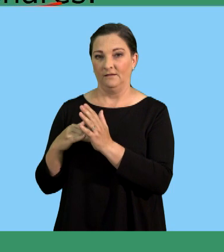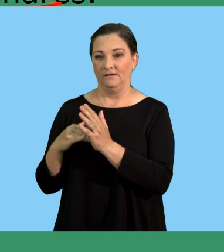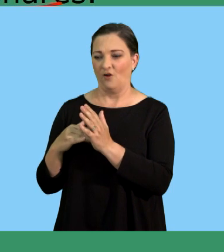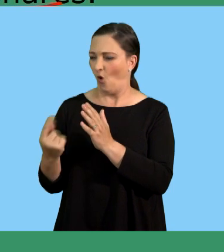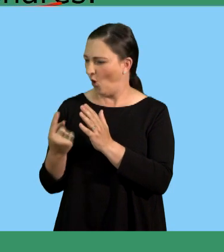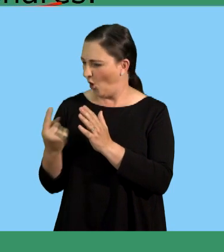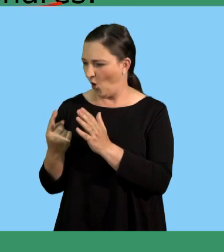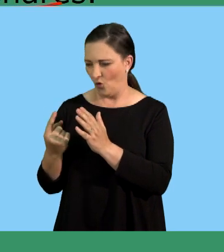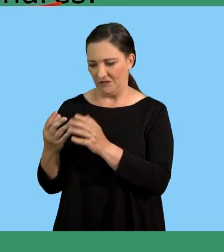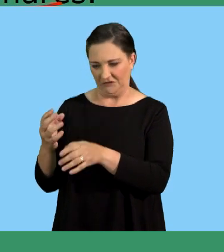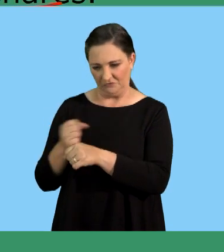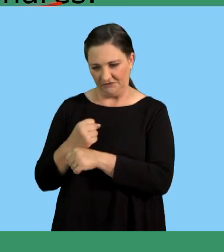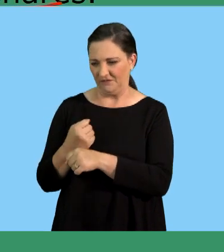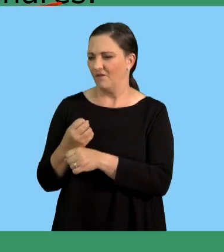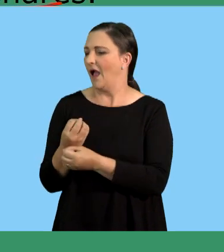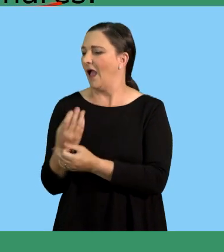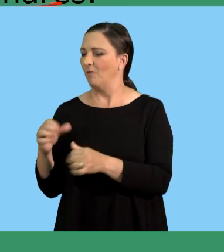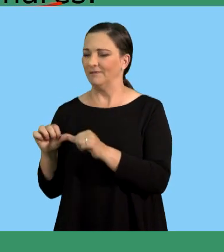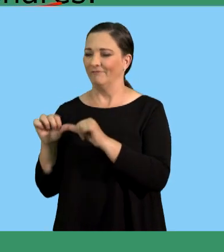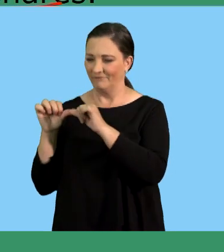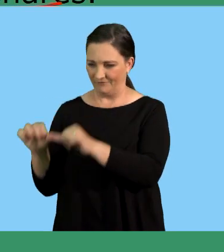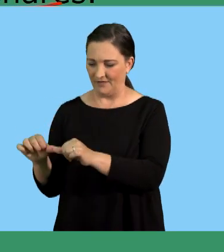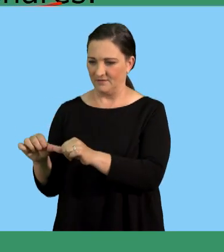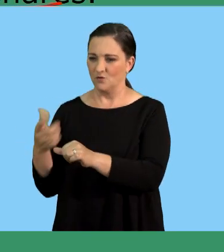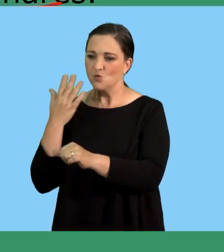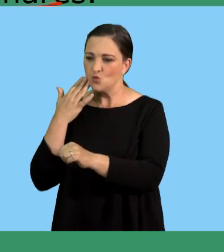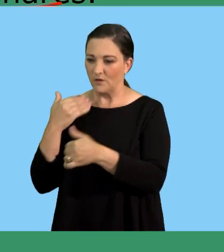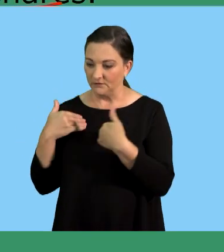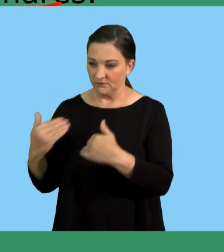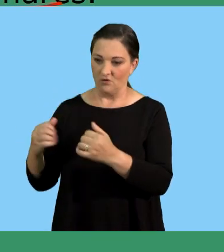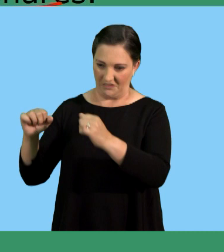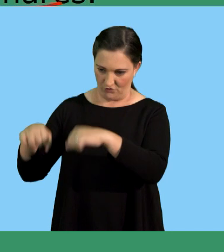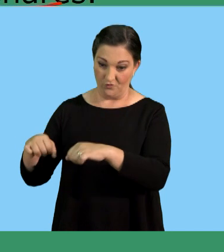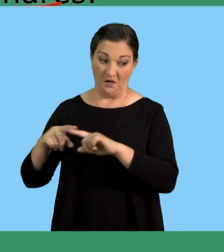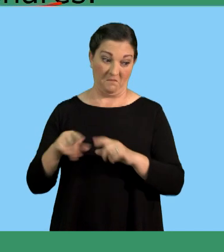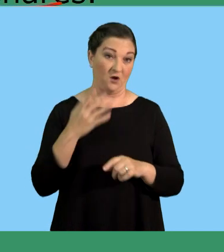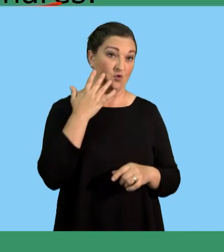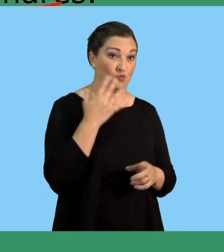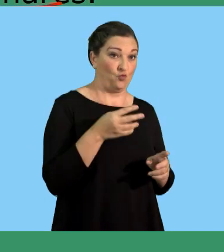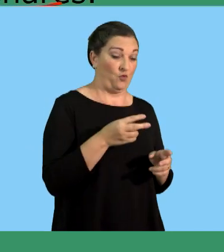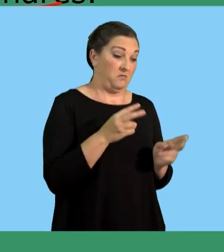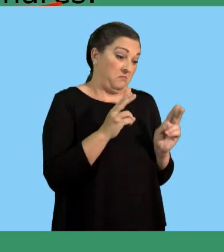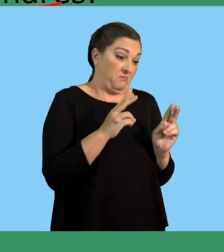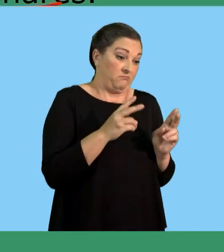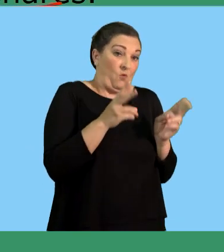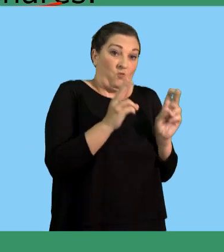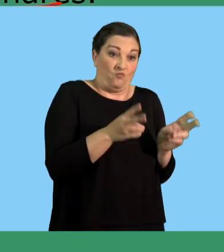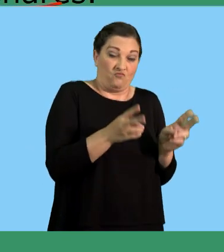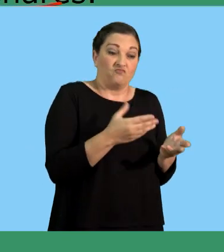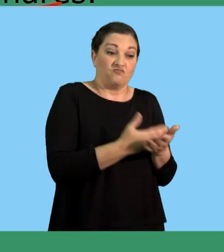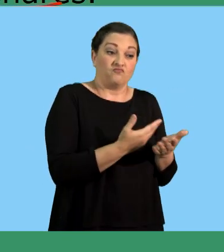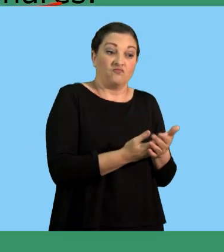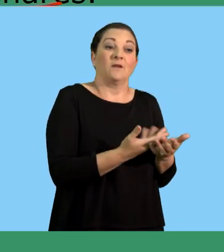preference shares, they'll receive the agreed upon amount, which might be the 20% that, or the 20,000 of